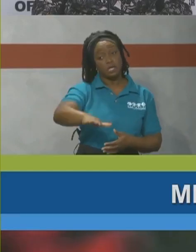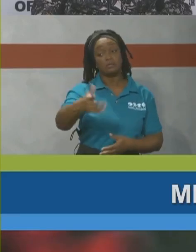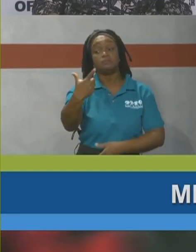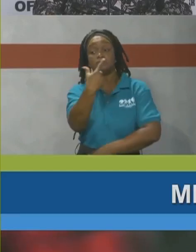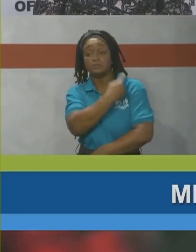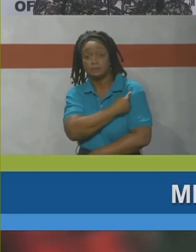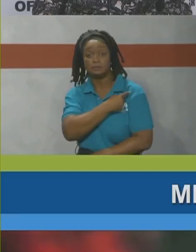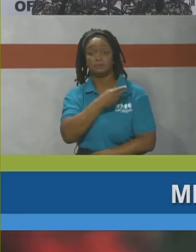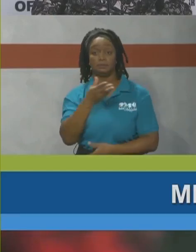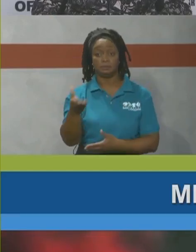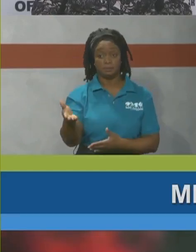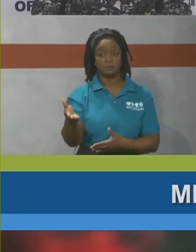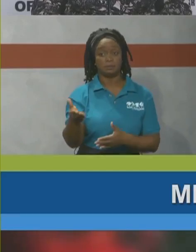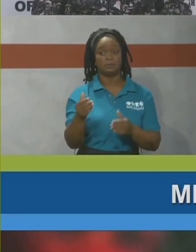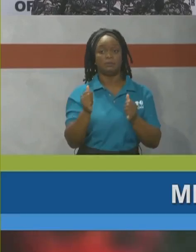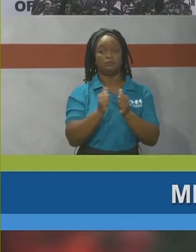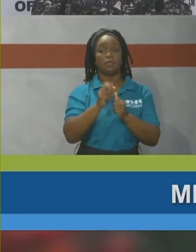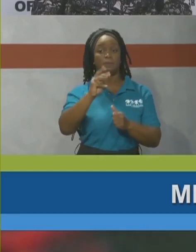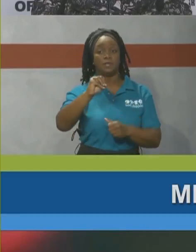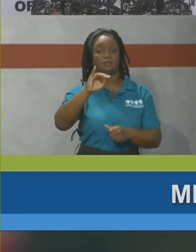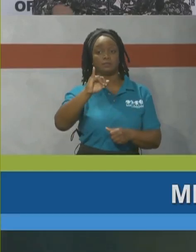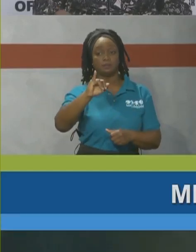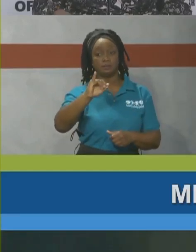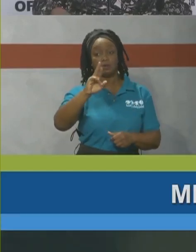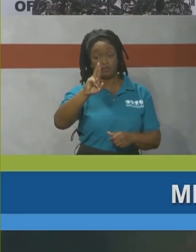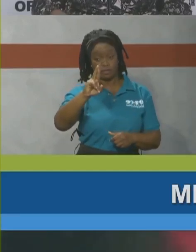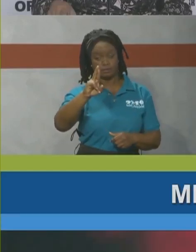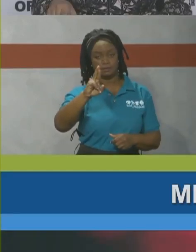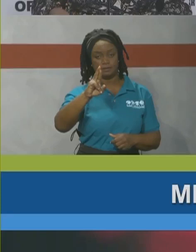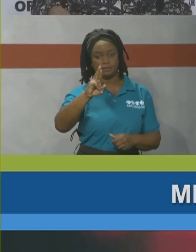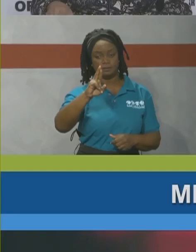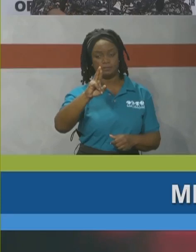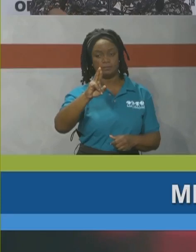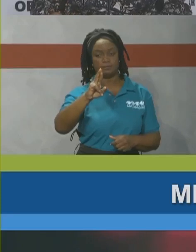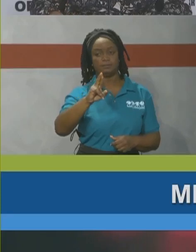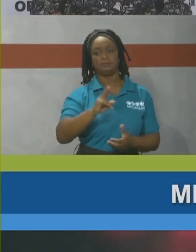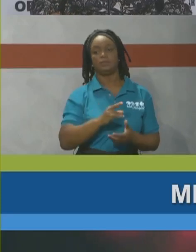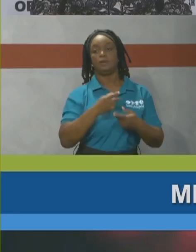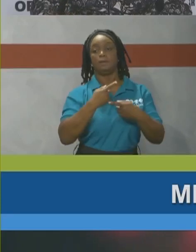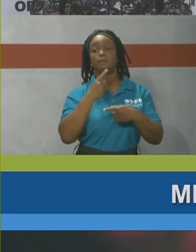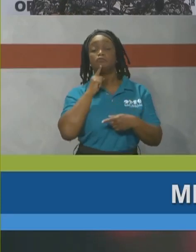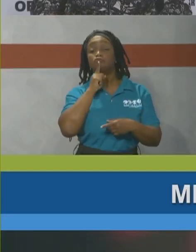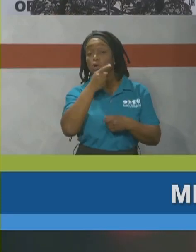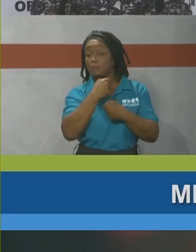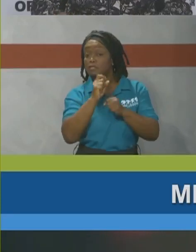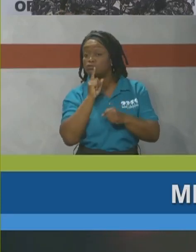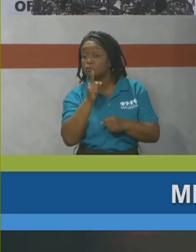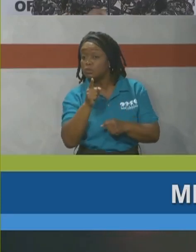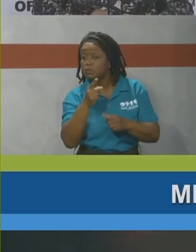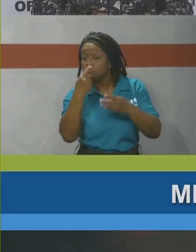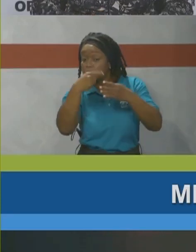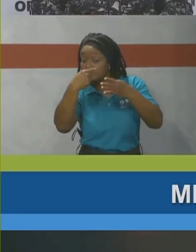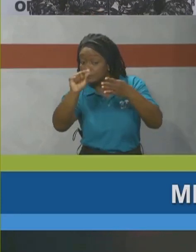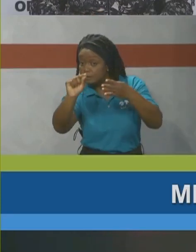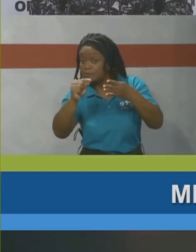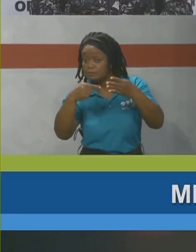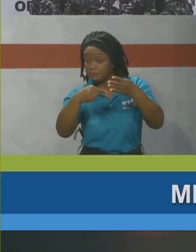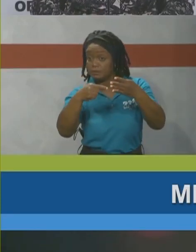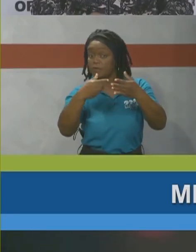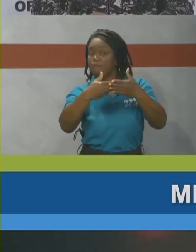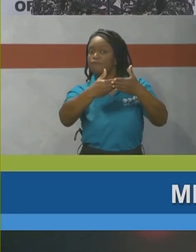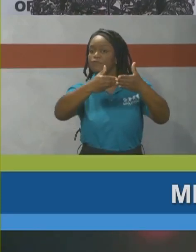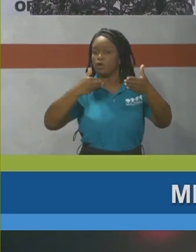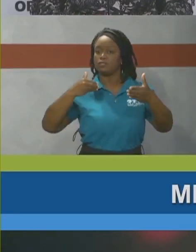and DPT. You have to have your vaccines updated. So I will say have your vaccine check also for your children before they start their